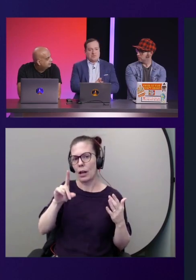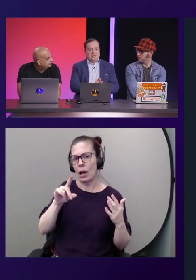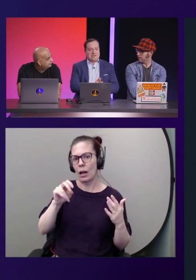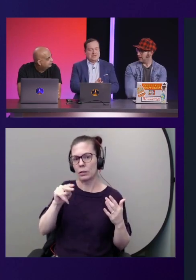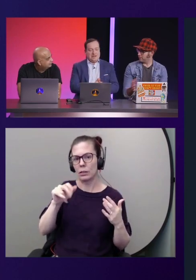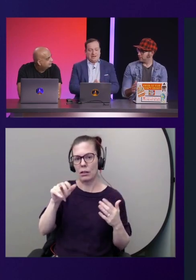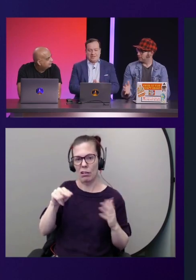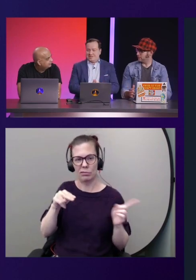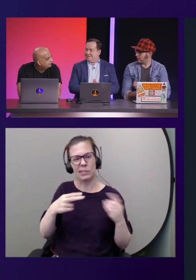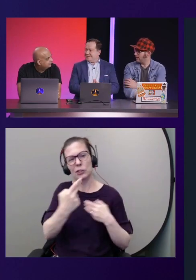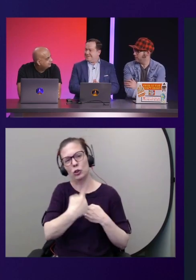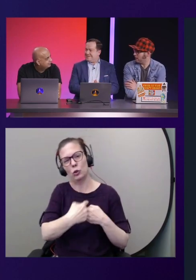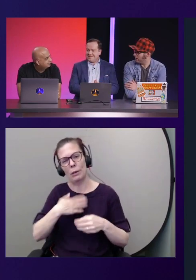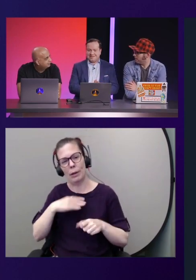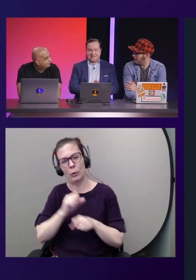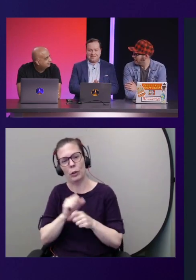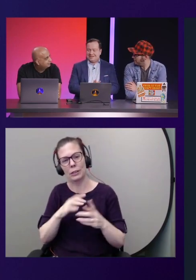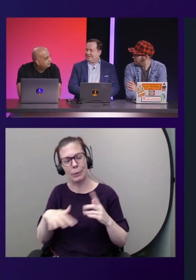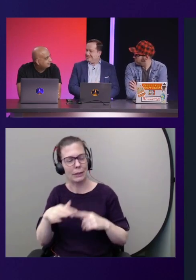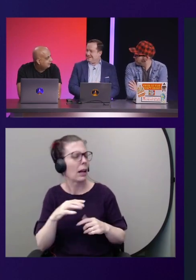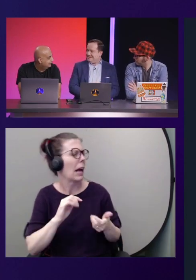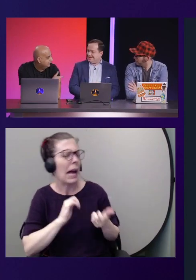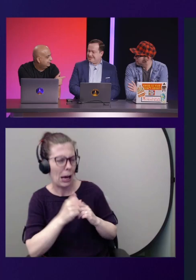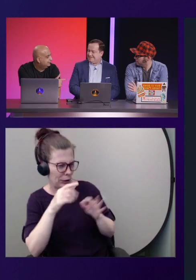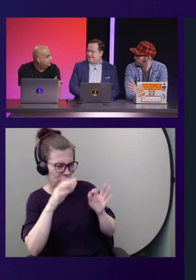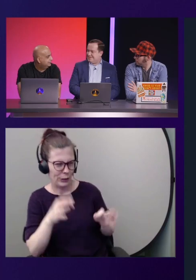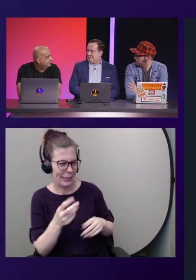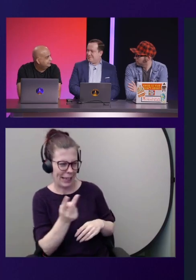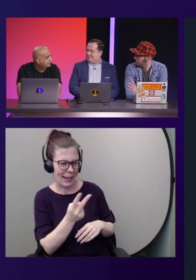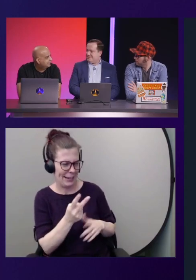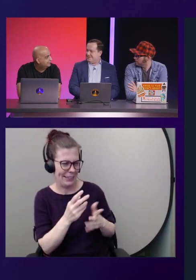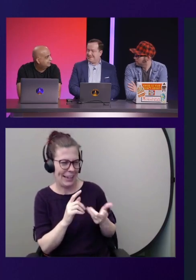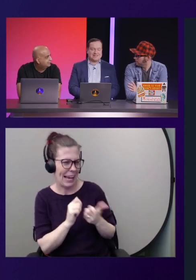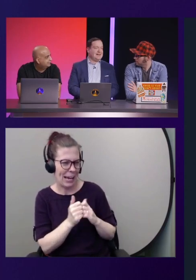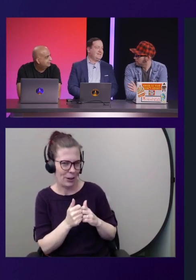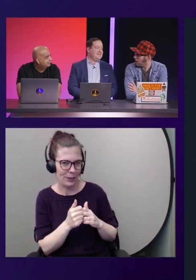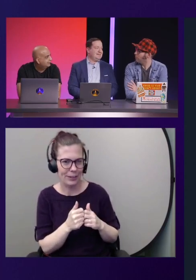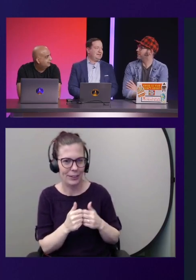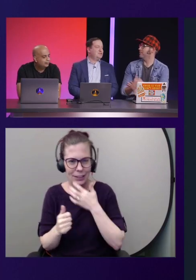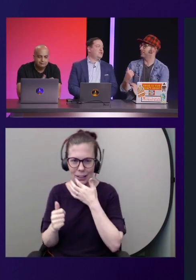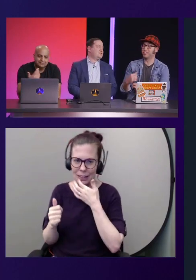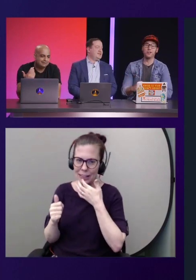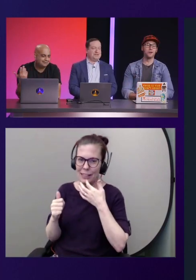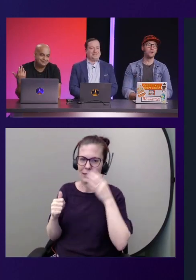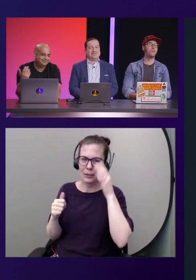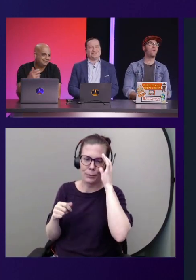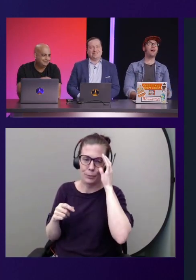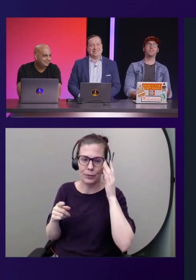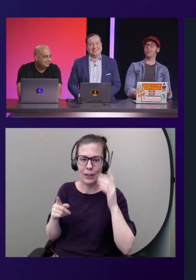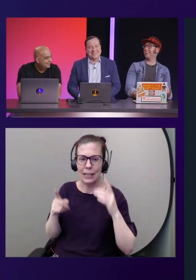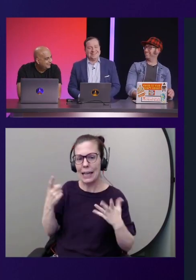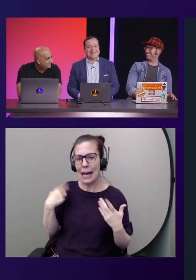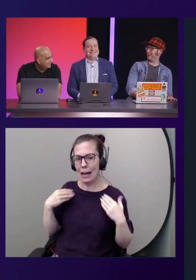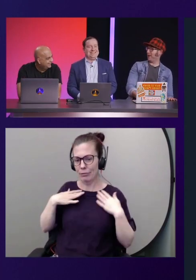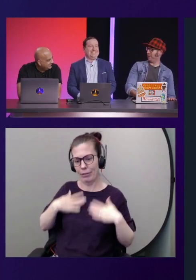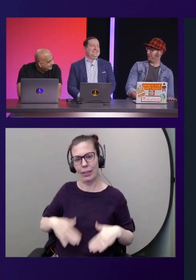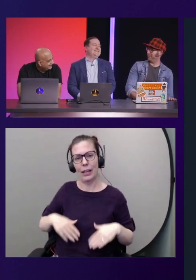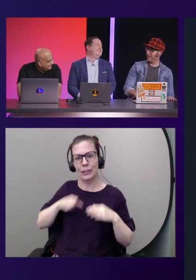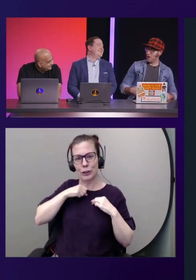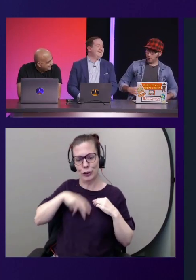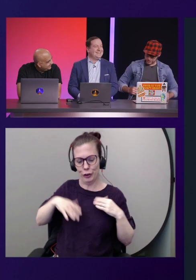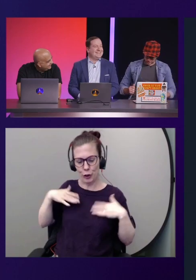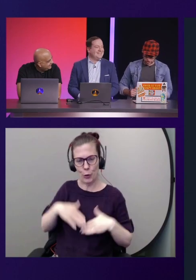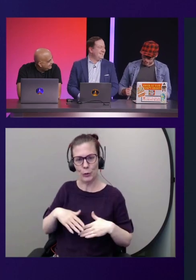my workspace. How was this decided, by the way? How did you pick the lead developer? He's got the suit. Exactly. Oh, he's got the dress code. Dress